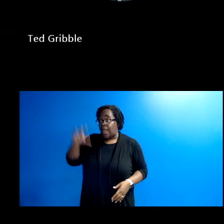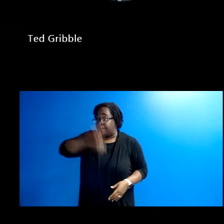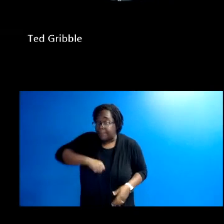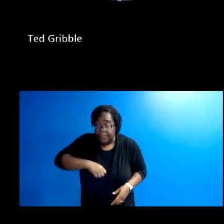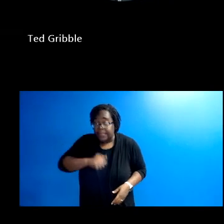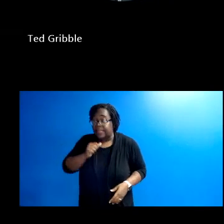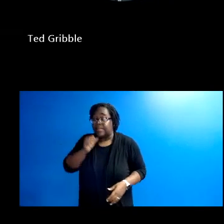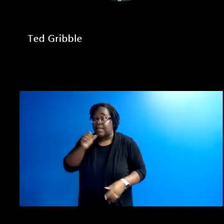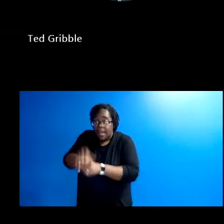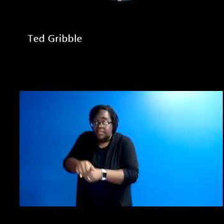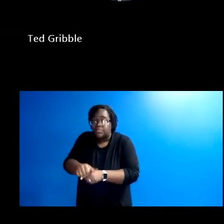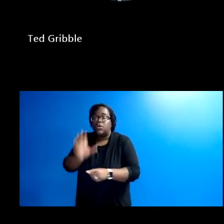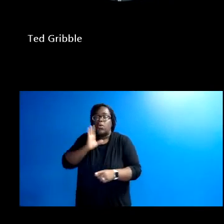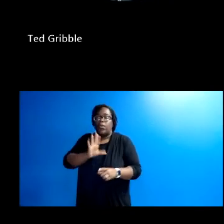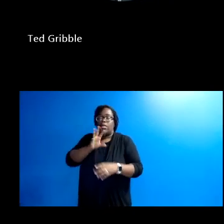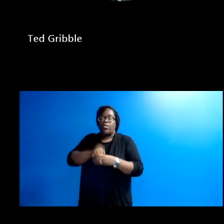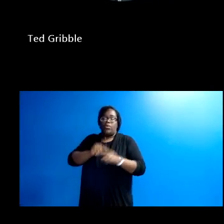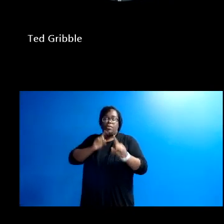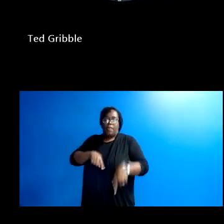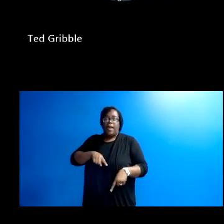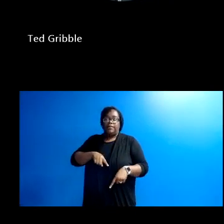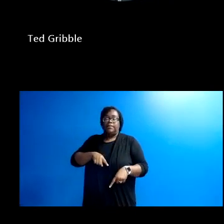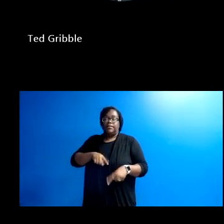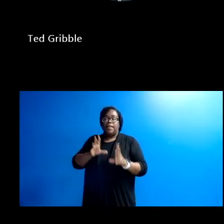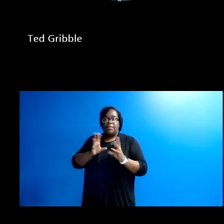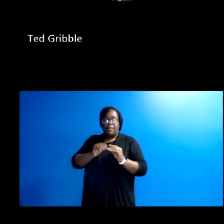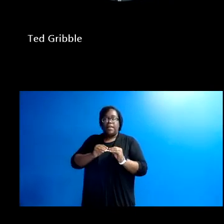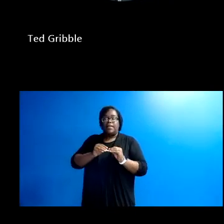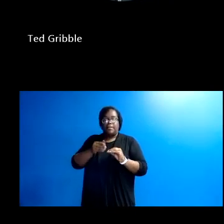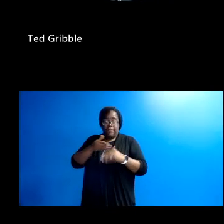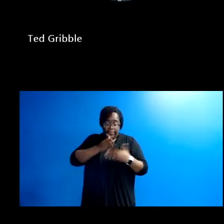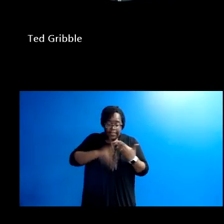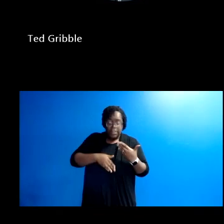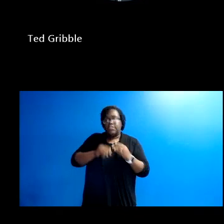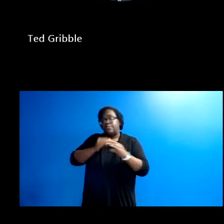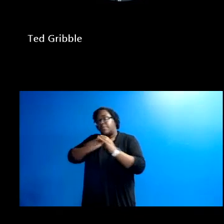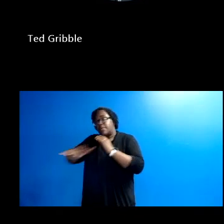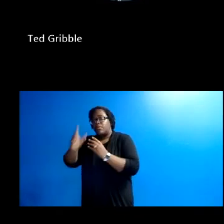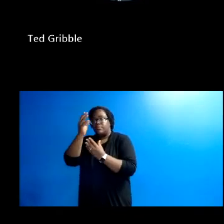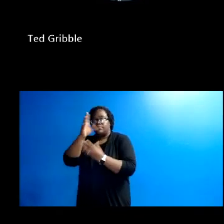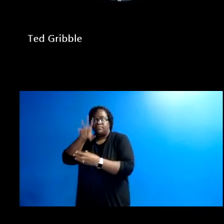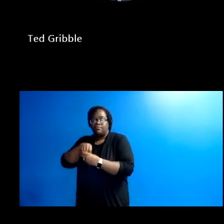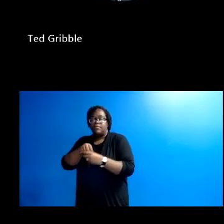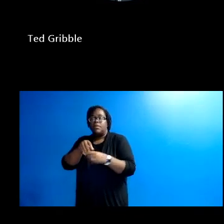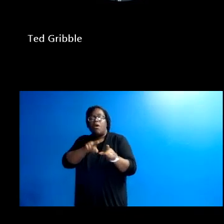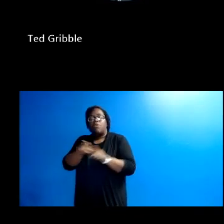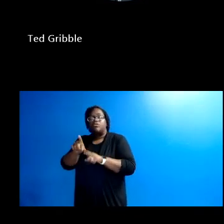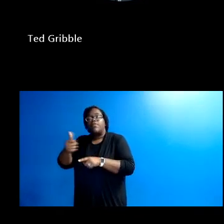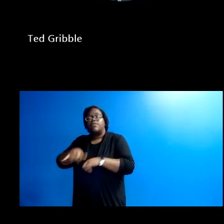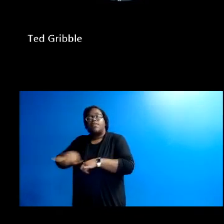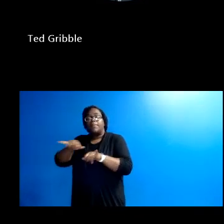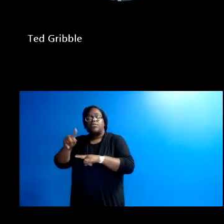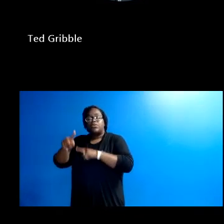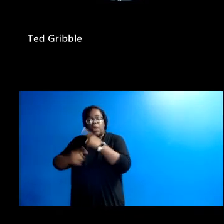the response in the post-meeting materials, along with some other frequently asked questions. So with that, let's welcome back